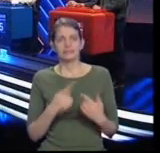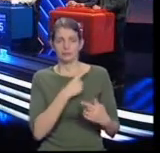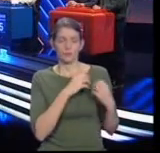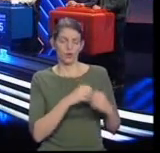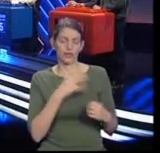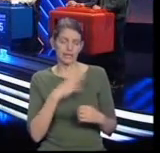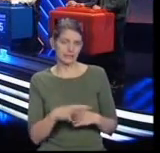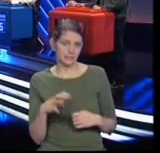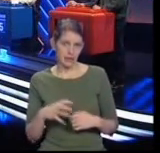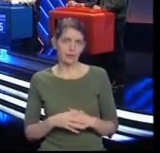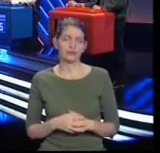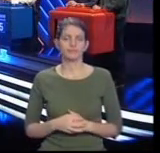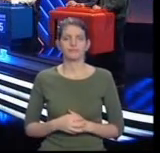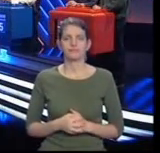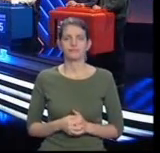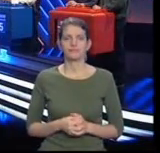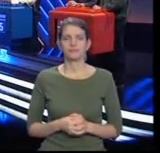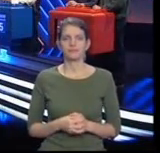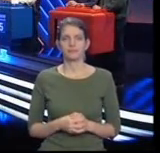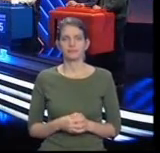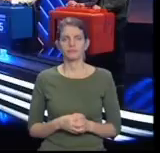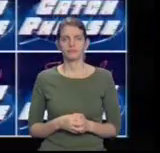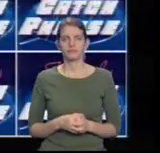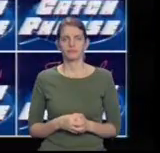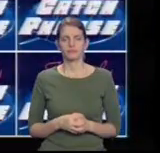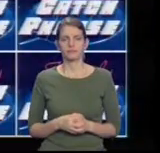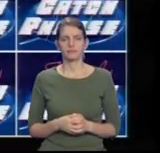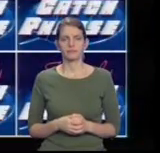worth 90 now. Top left, remove it,